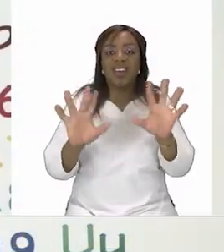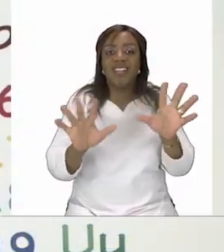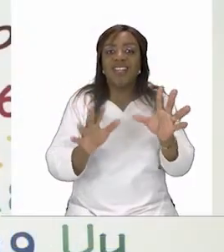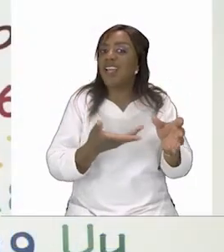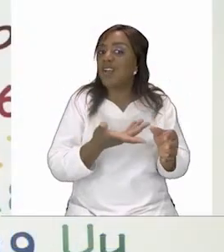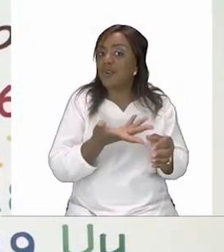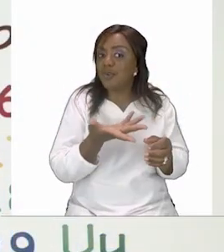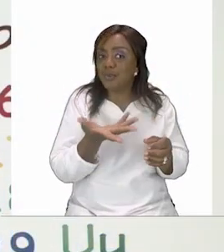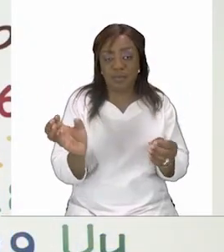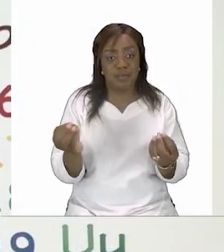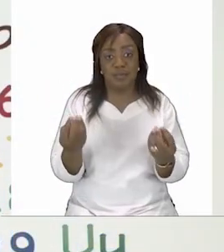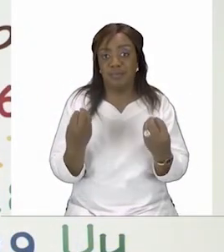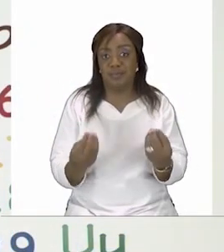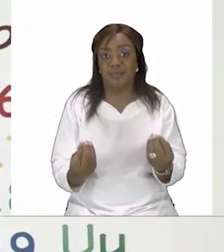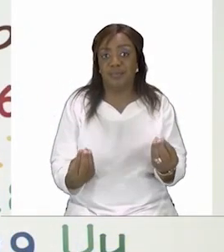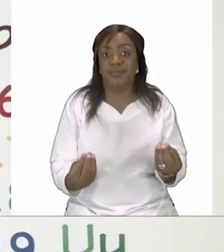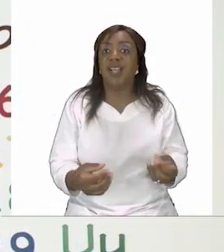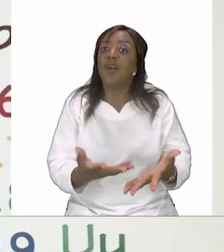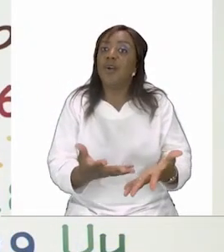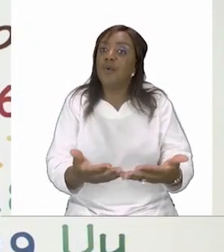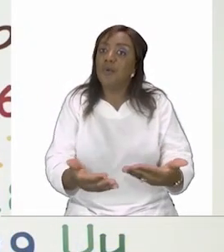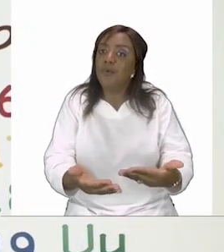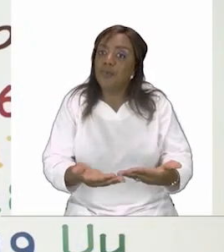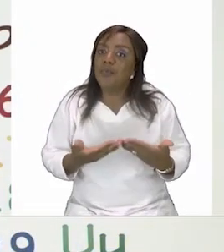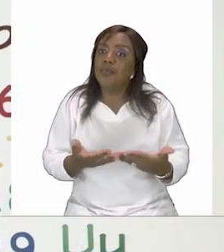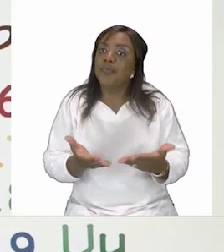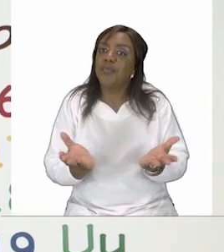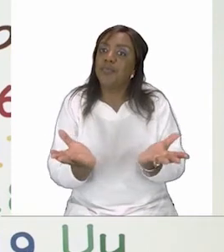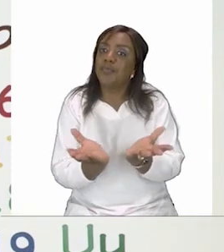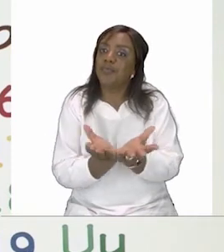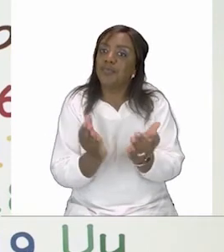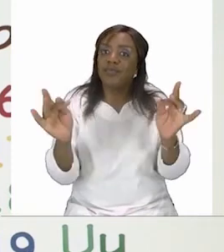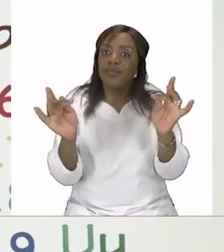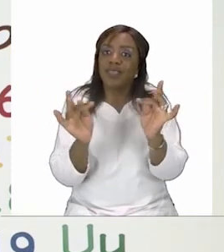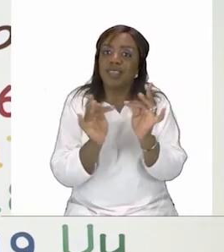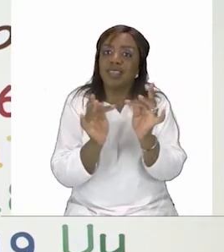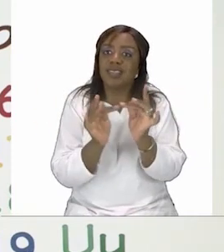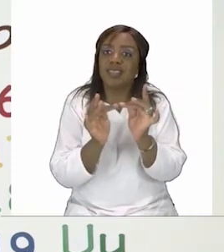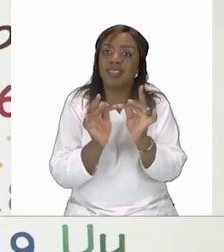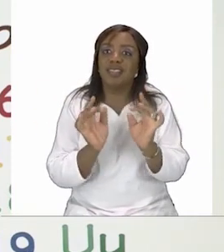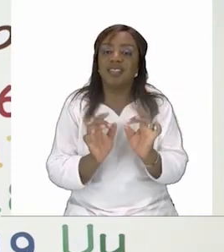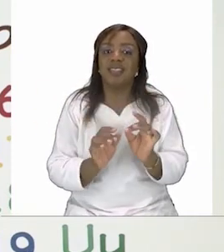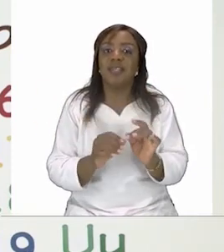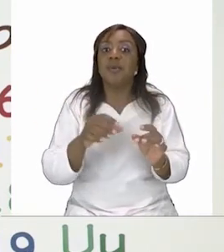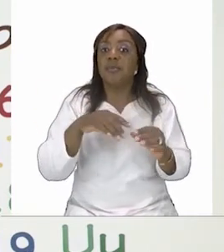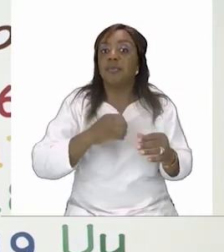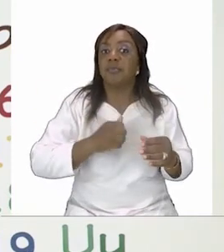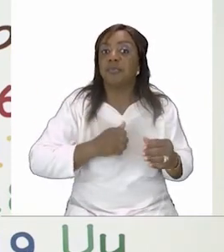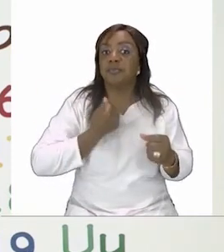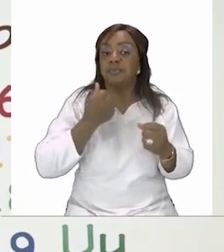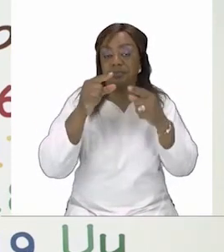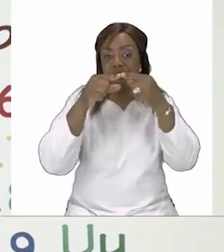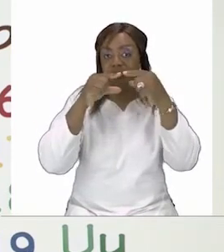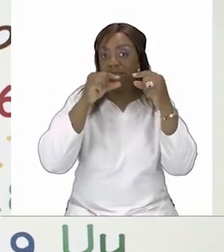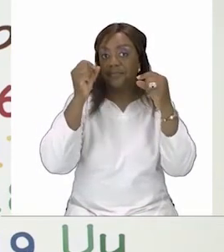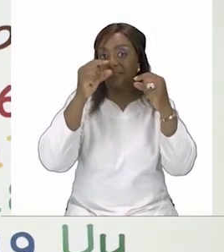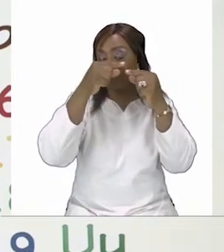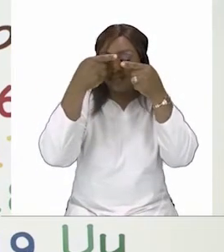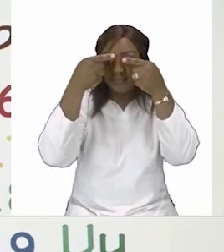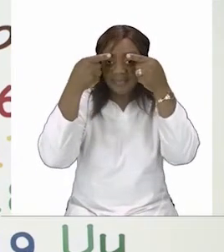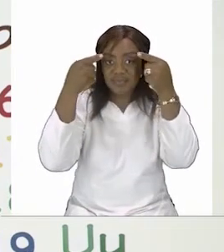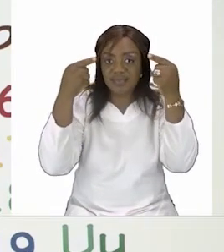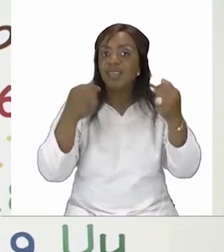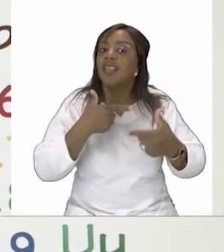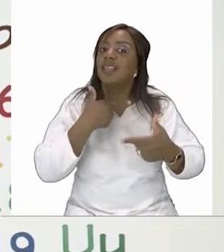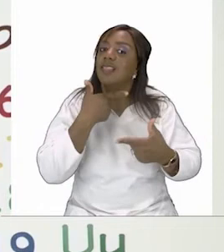Hello everyone and welcome to My Zone Online School. My name is Teacher Mutsa and thank you so much